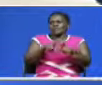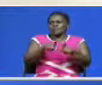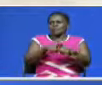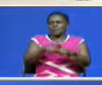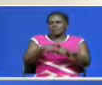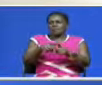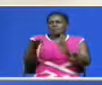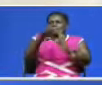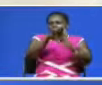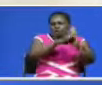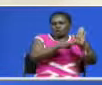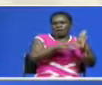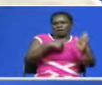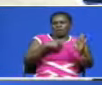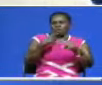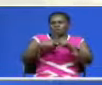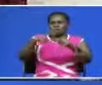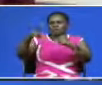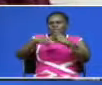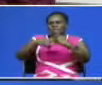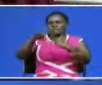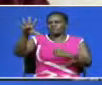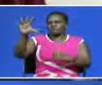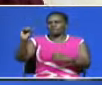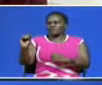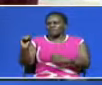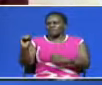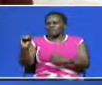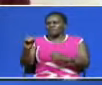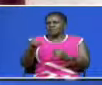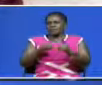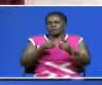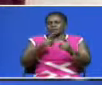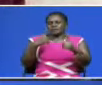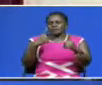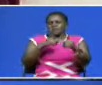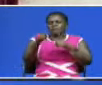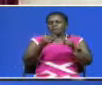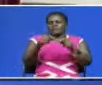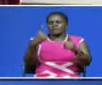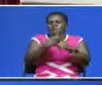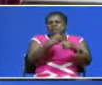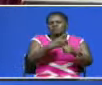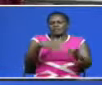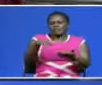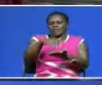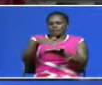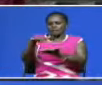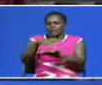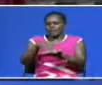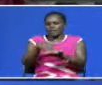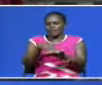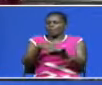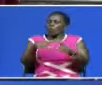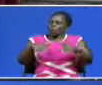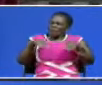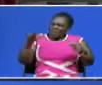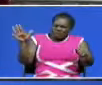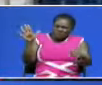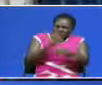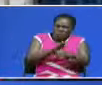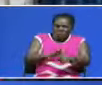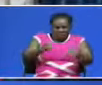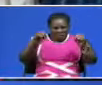on schedule starting at 7:50 a.m. headed to various destinations. What's astonishing is that they don't wait till it's